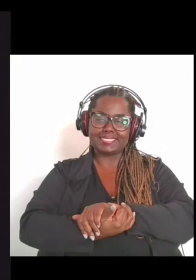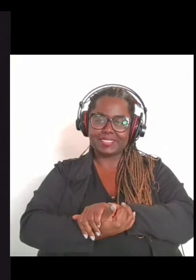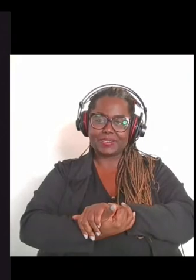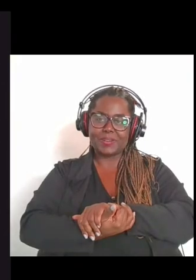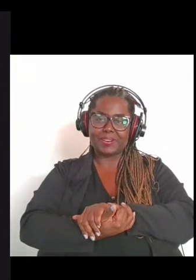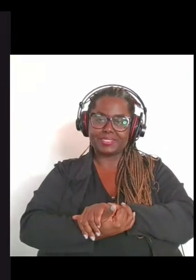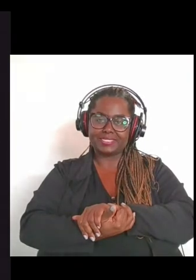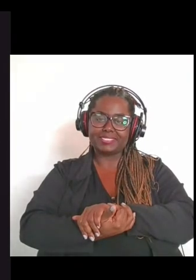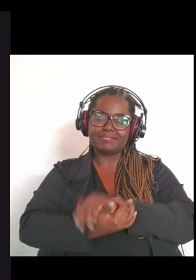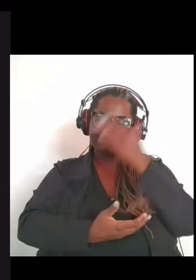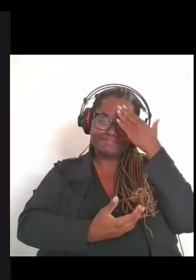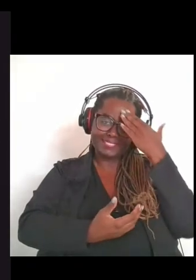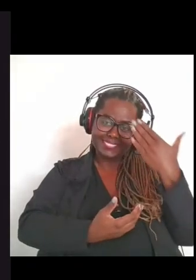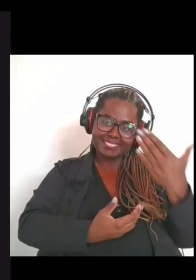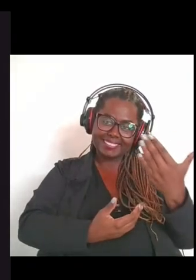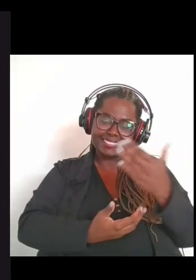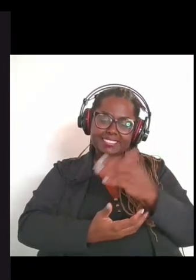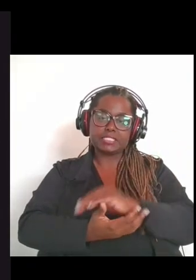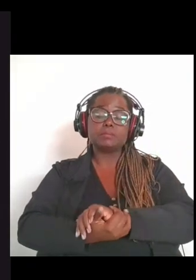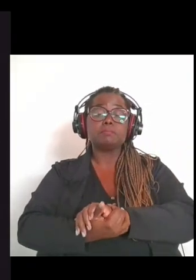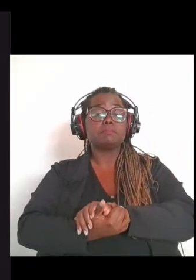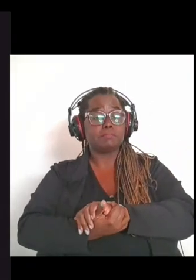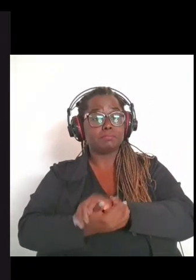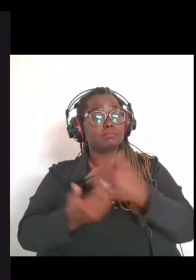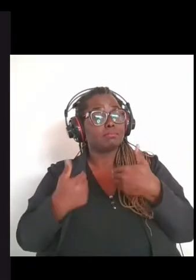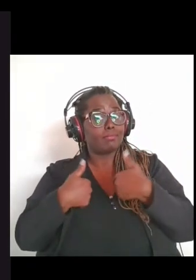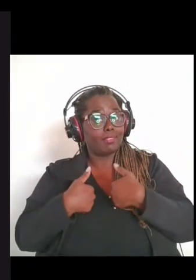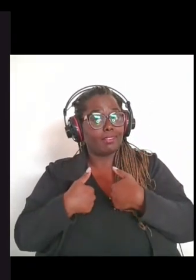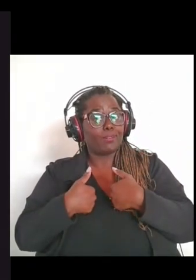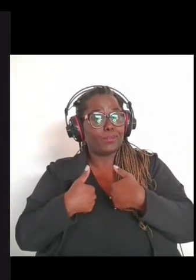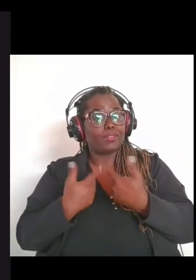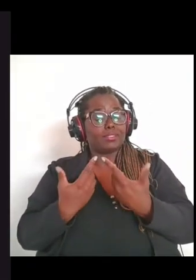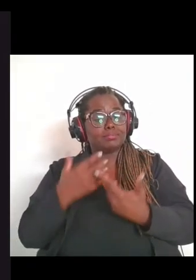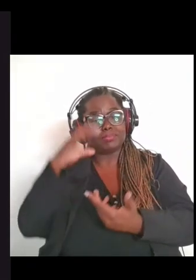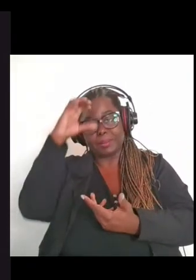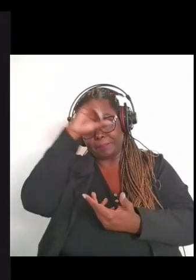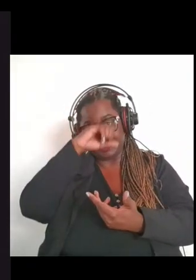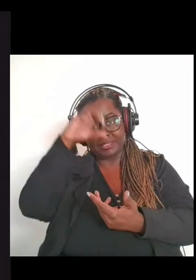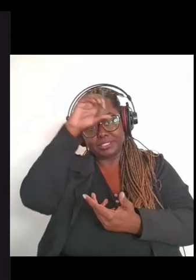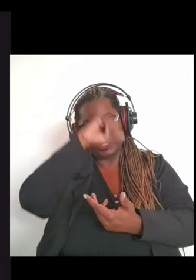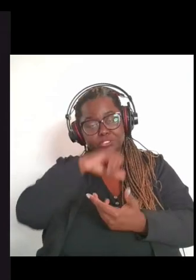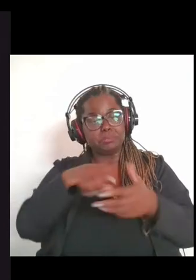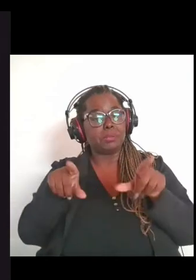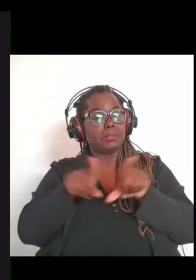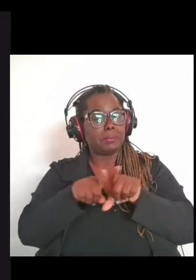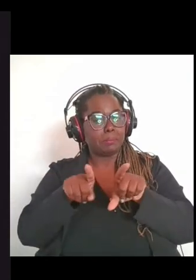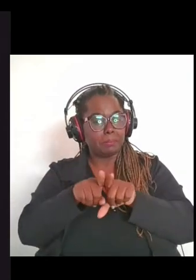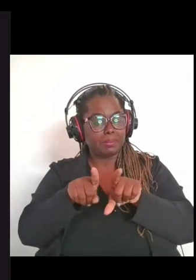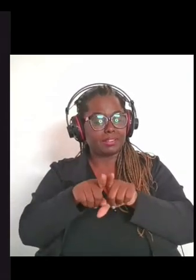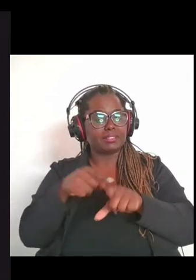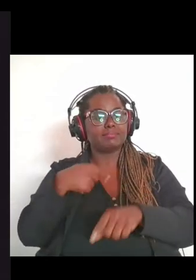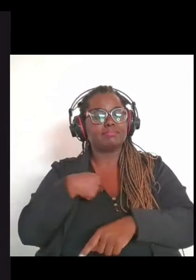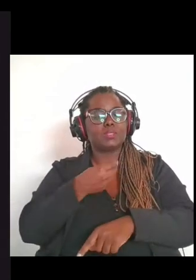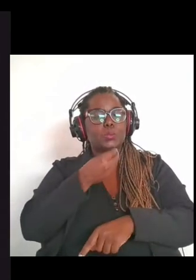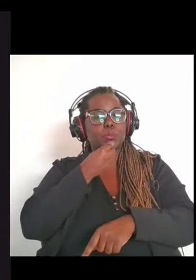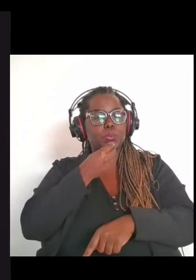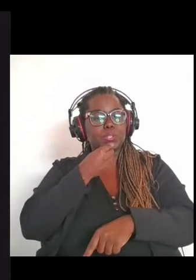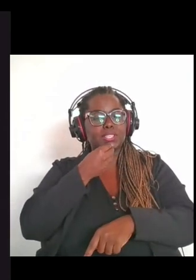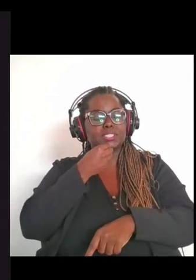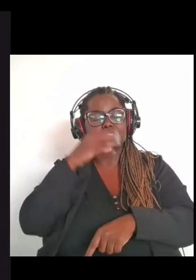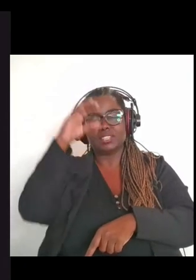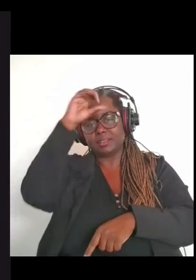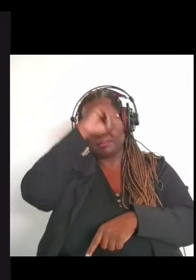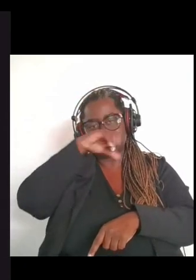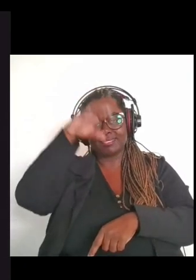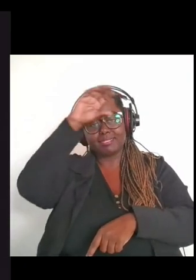and I learned some new ideas from the south and from the new births that I